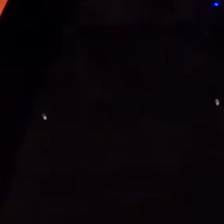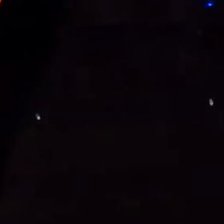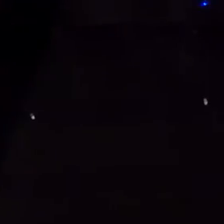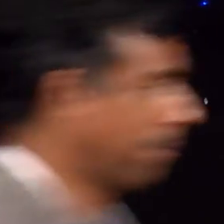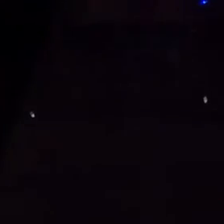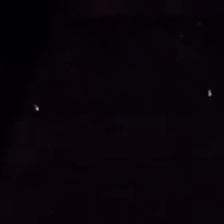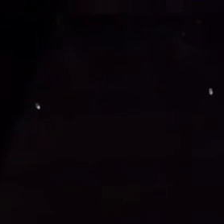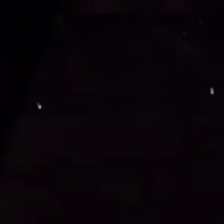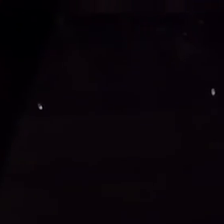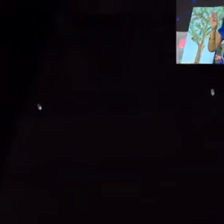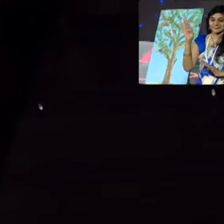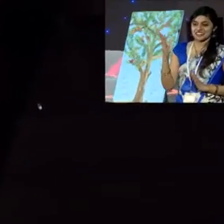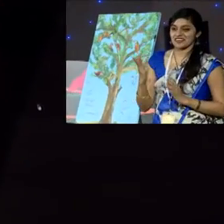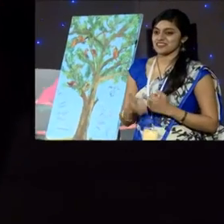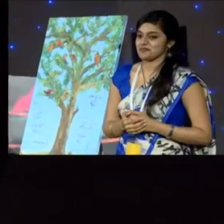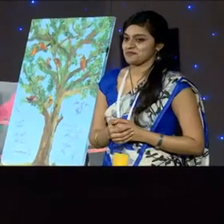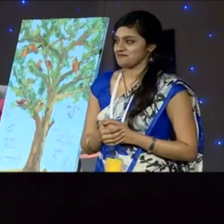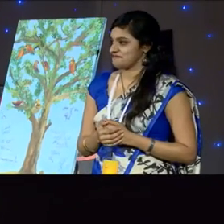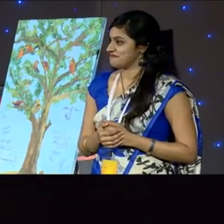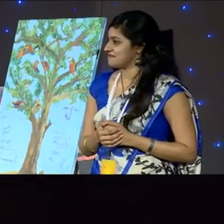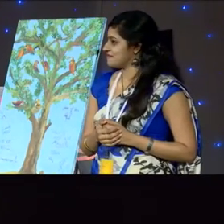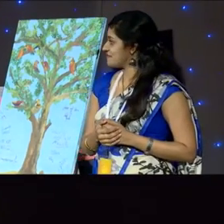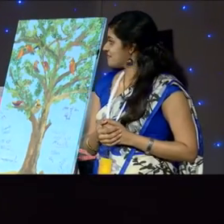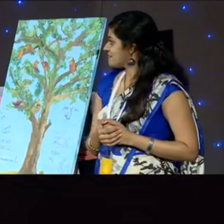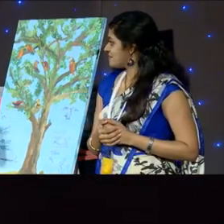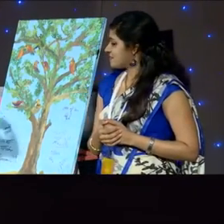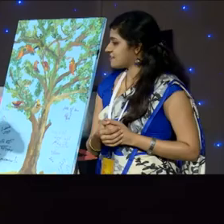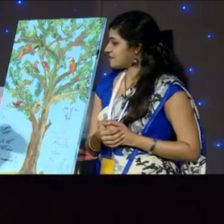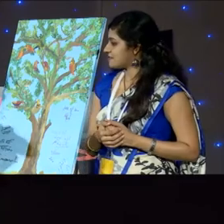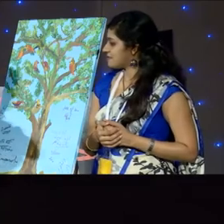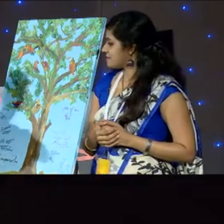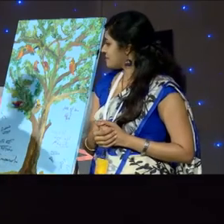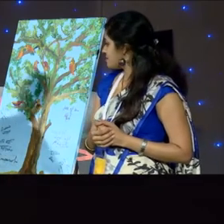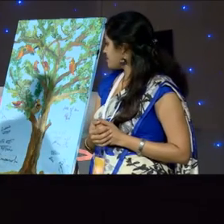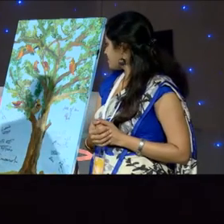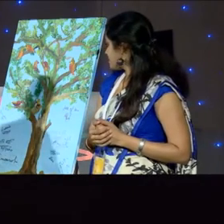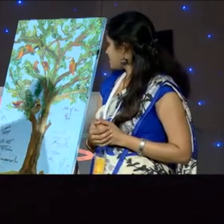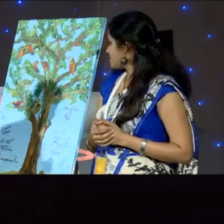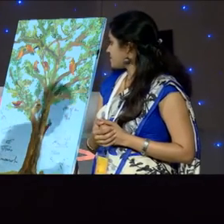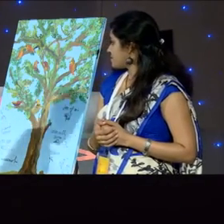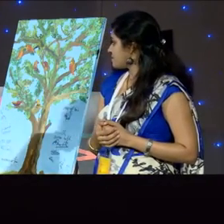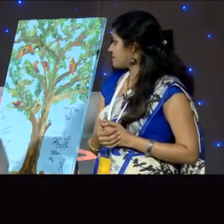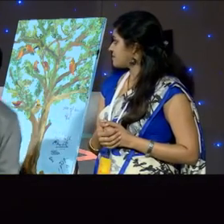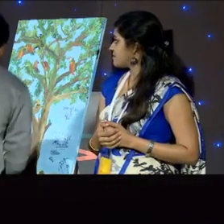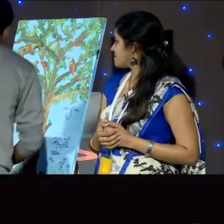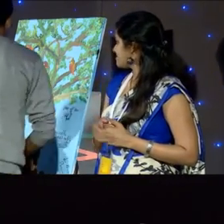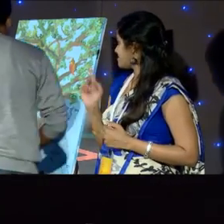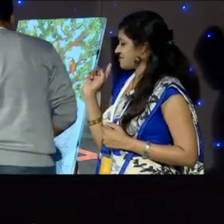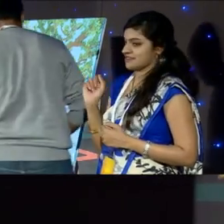a different dimension altogether, right? Ajit, why don't you please sign us on our beautiful painting?